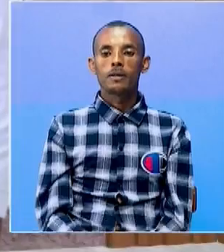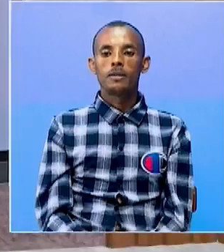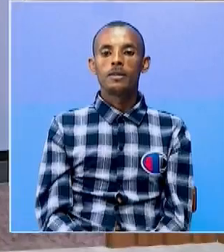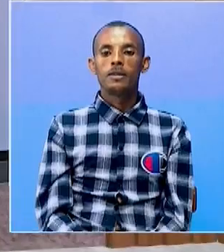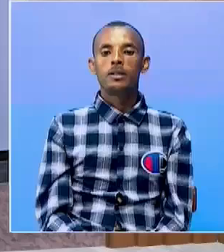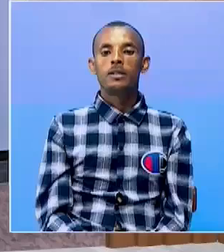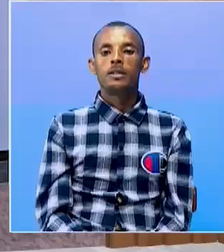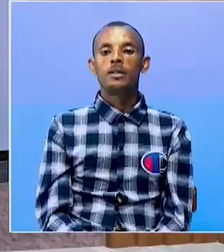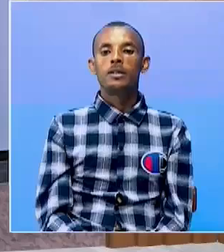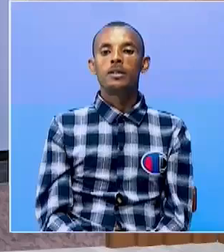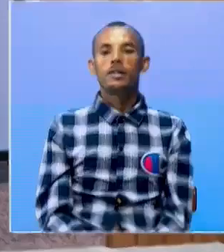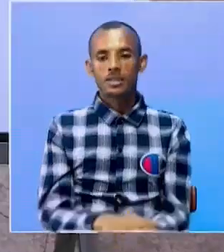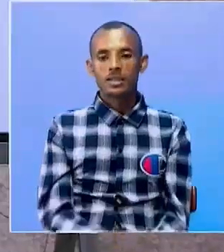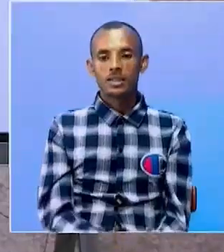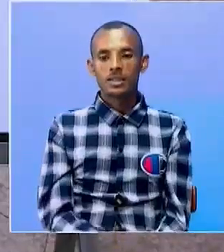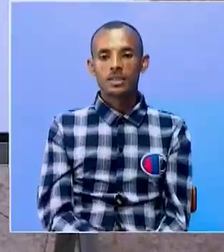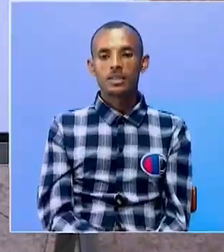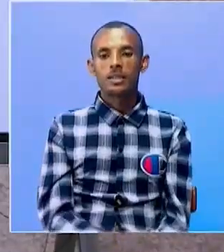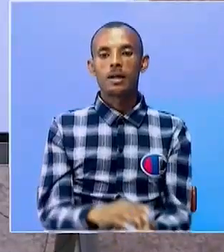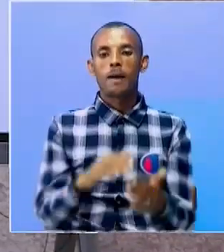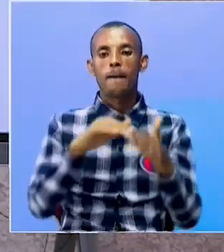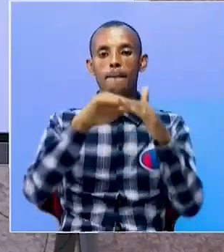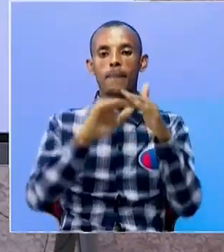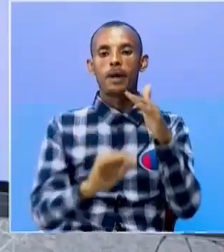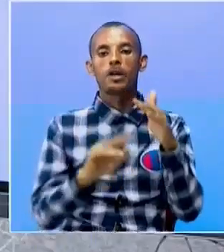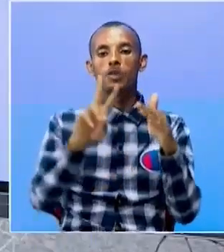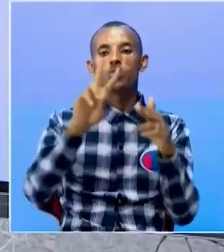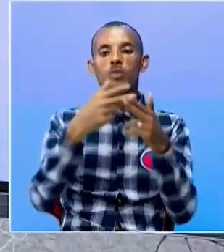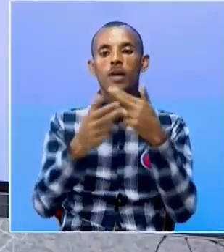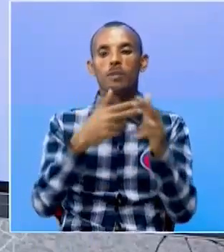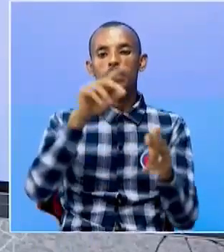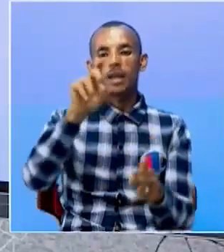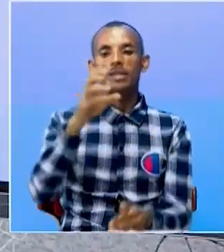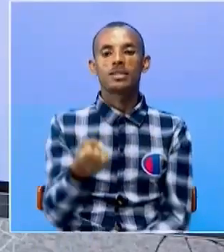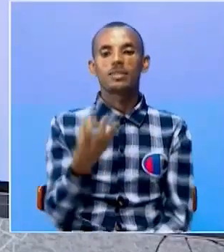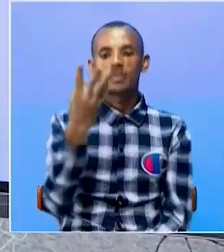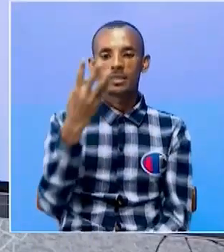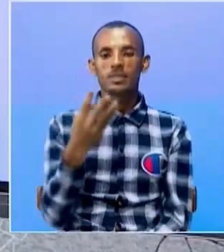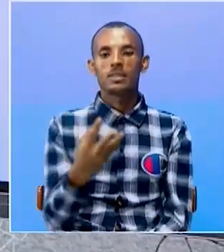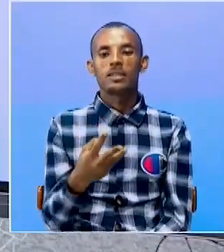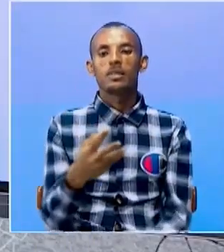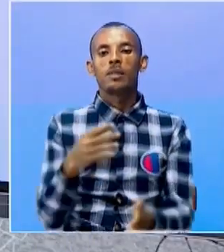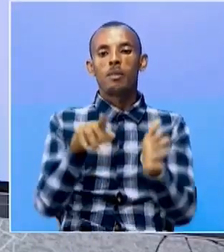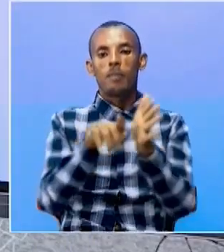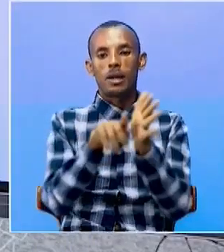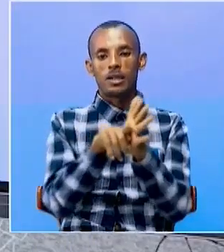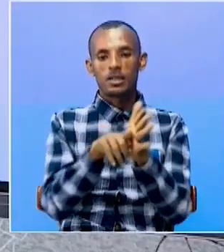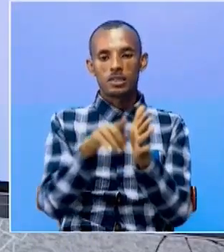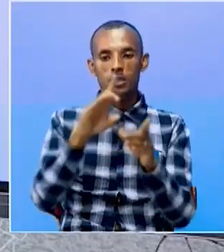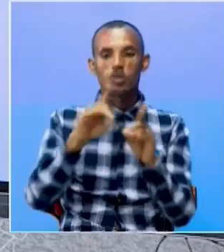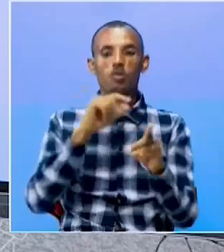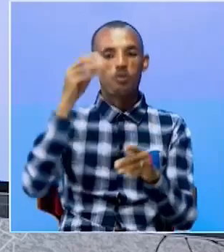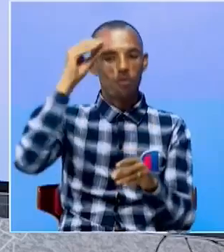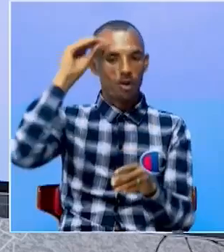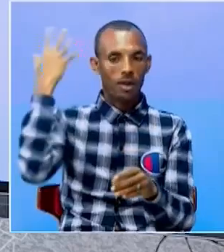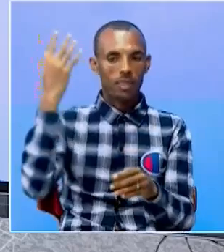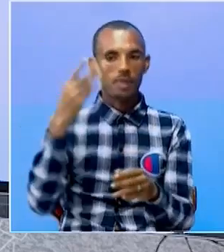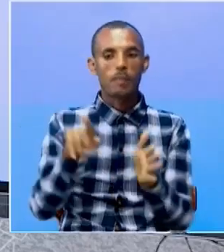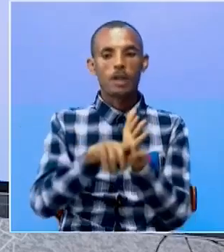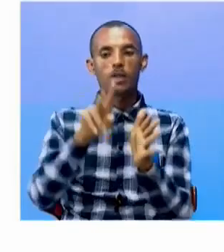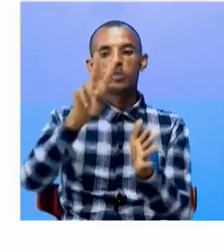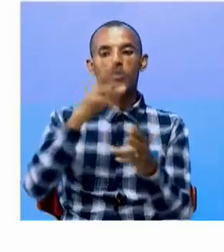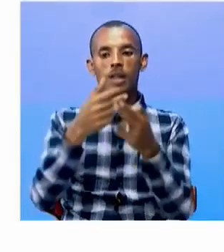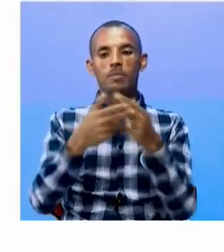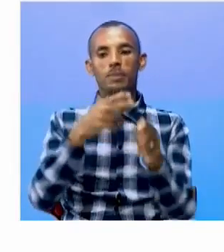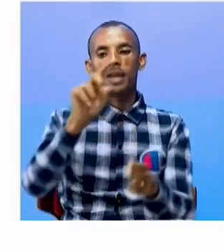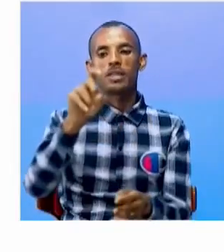Now let's multiply this. Minus 2 times x. Don't forget this minus sign. Minus 2 times